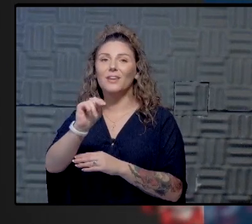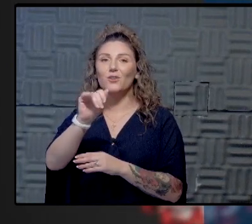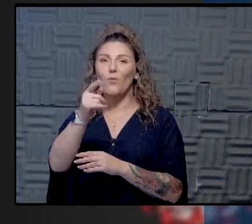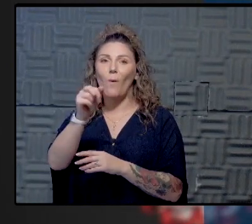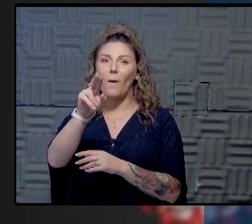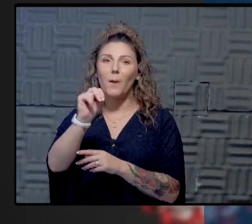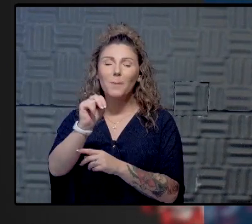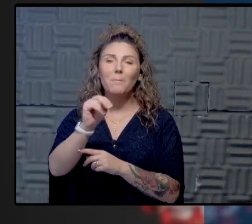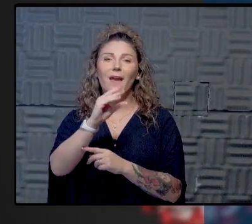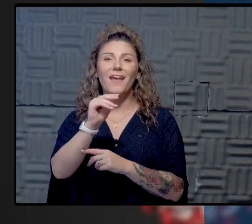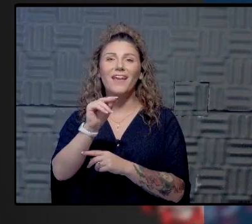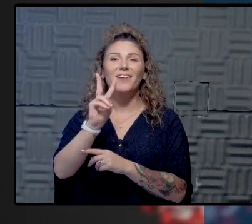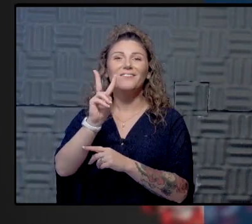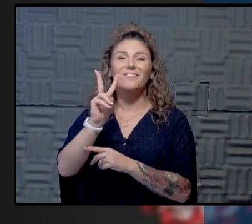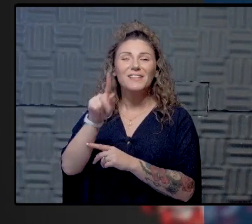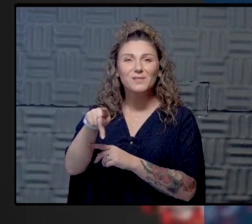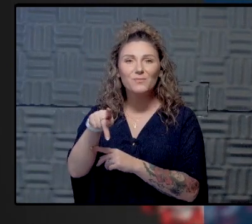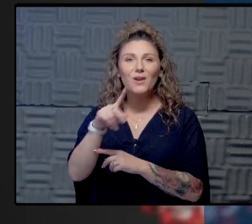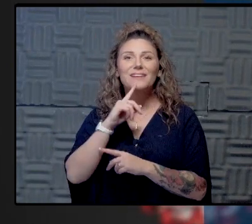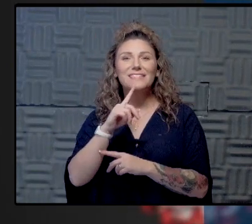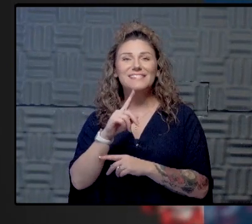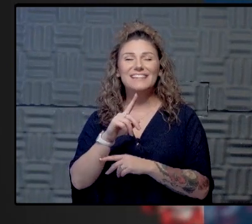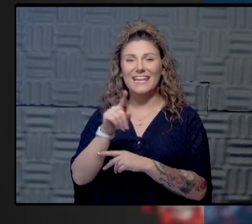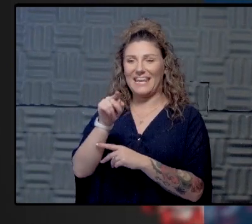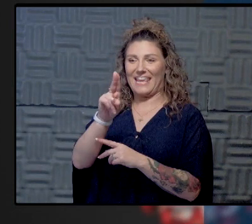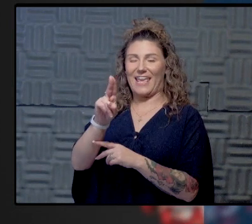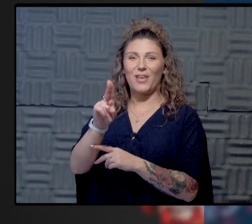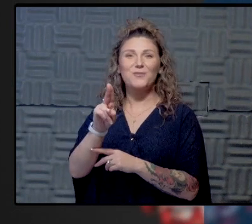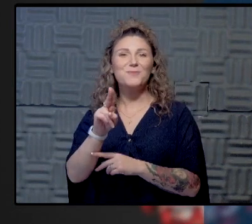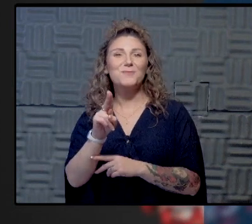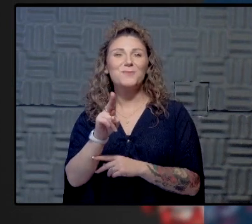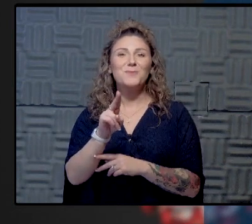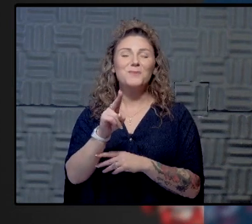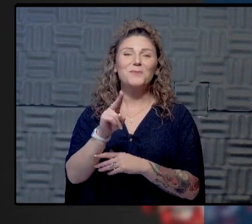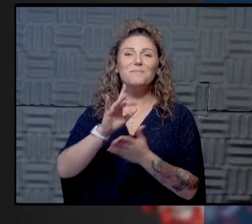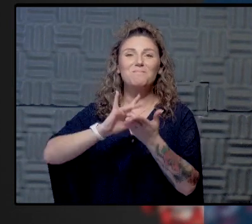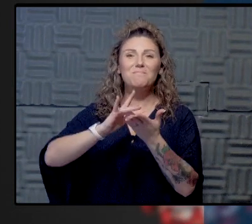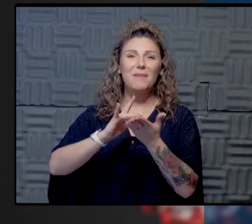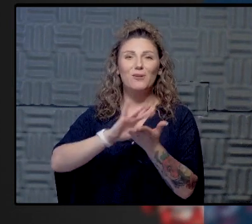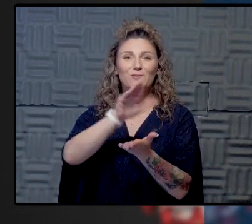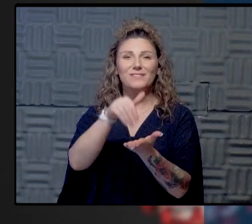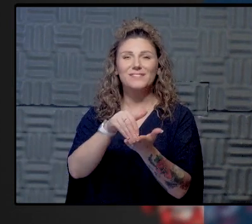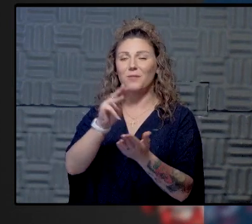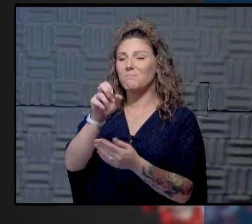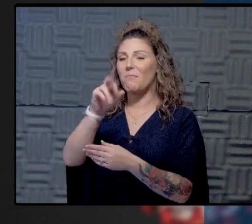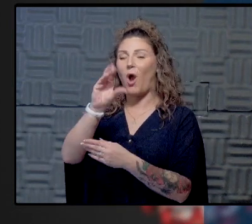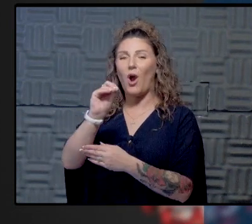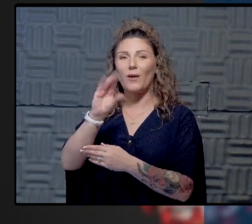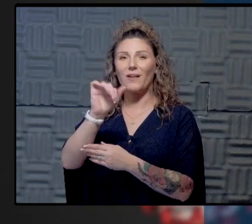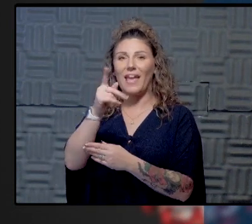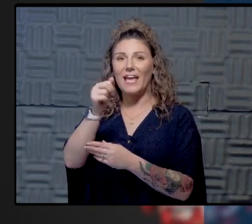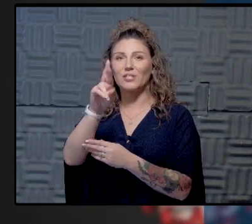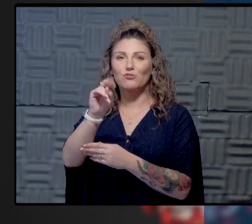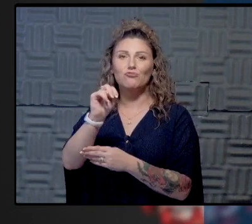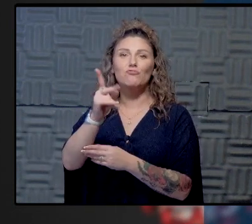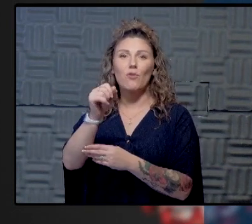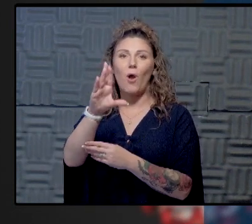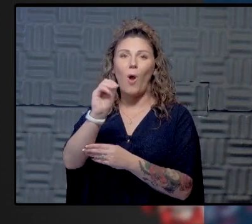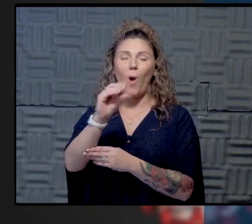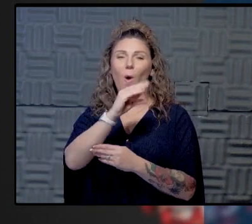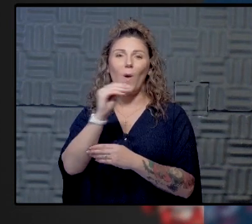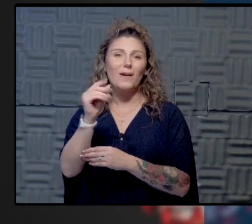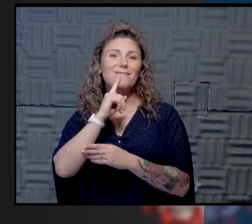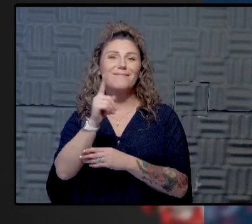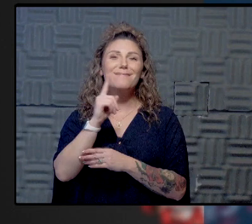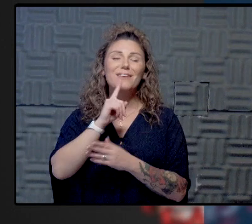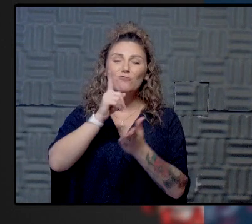Translational Research at KU, University of Kansas Medical Center, Dr. Mario Castro, and Research Director of Pediatrics and Infectious